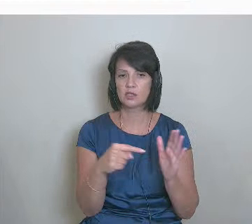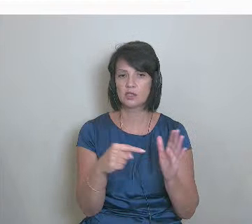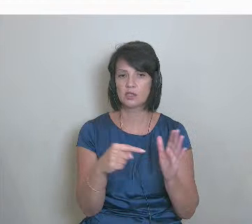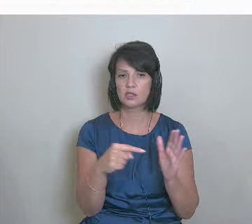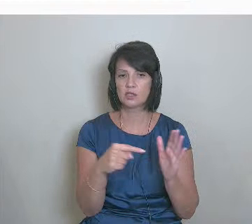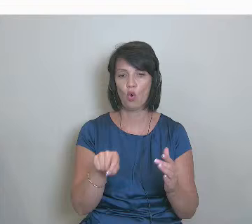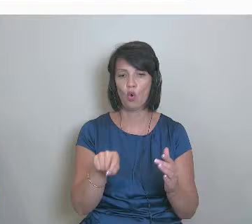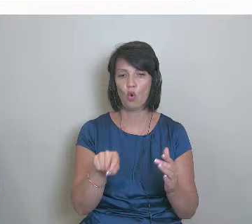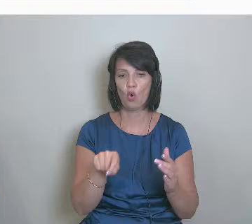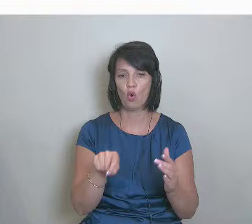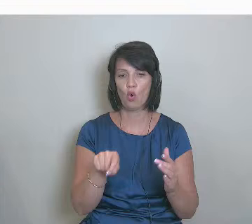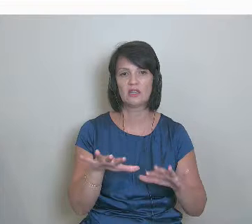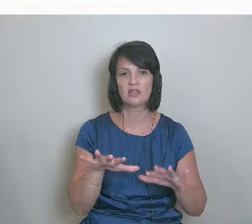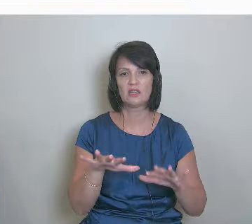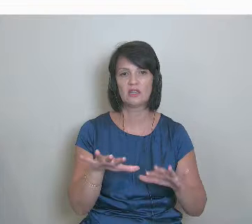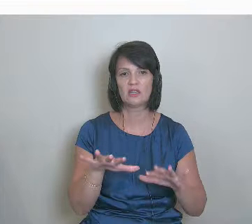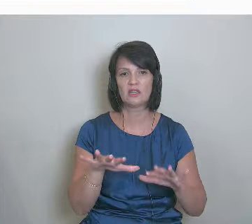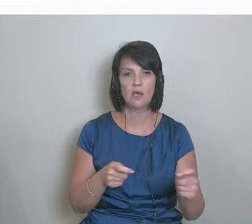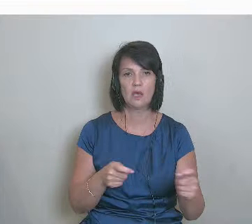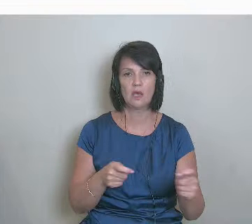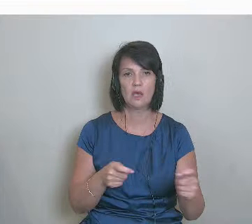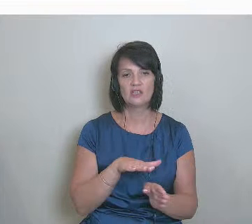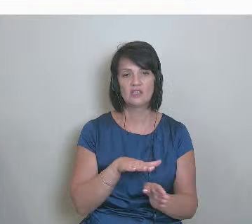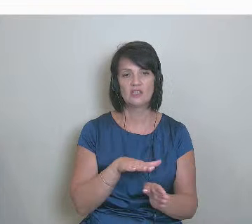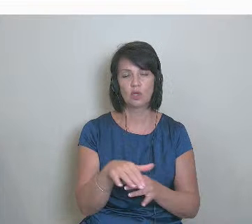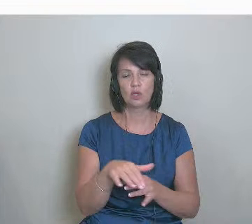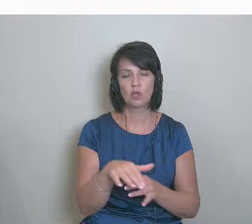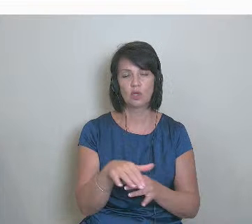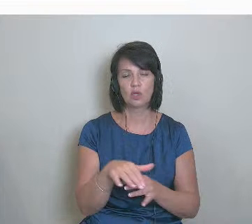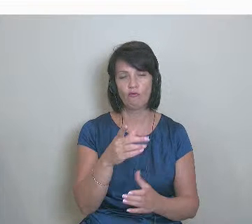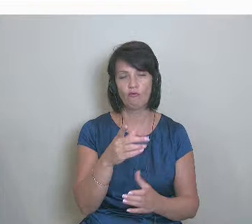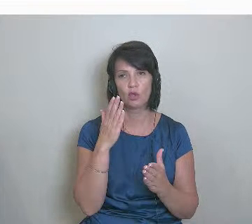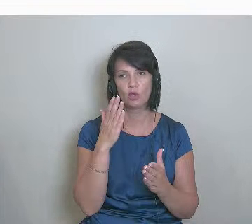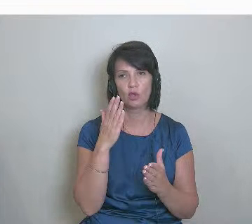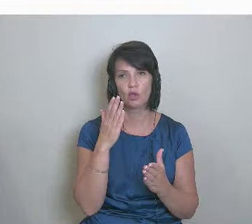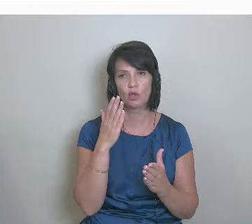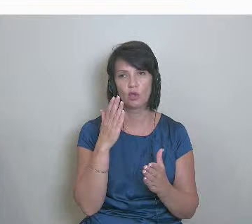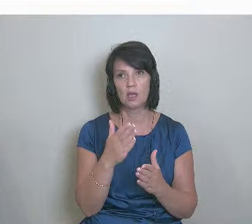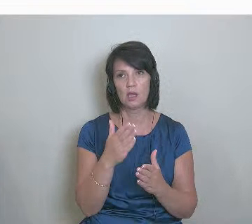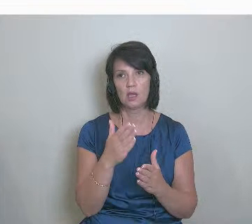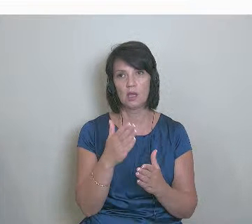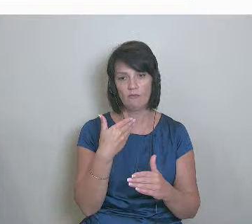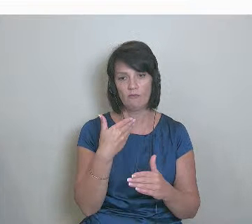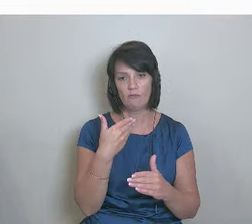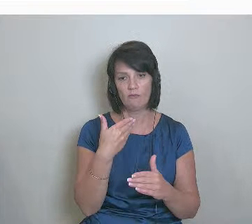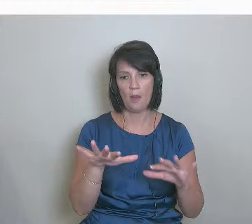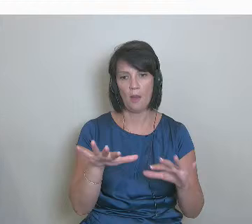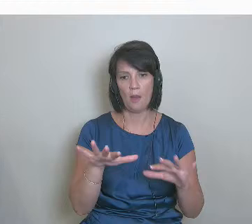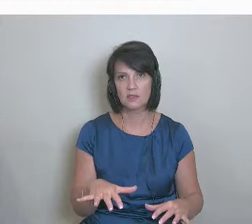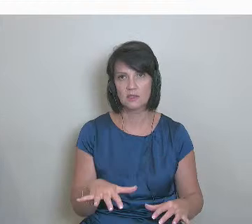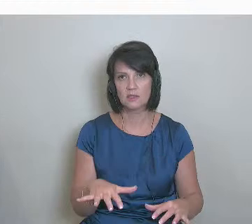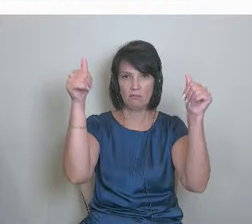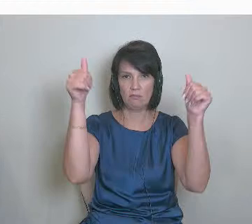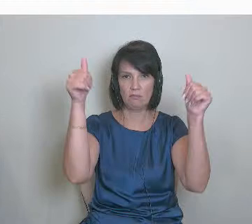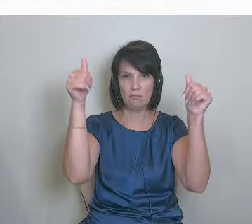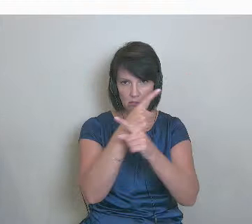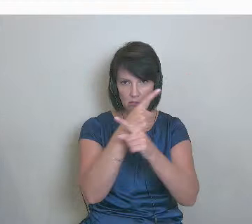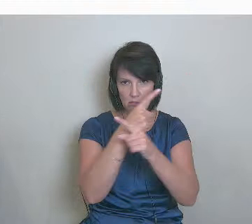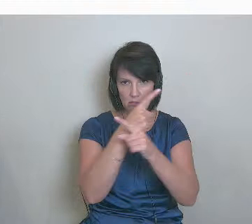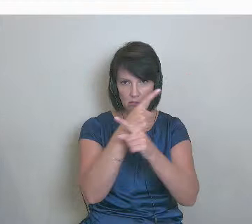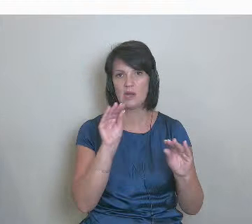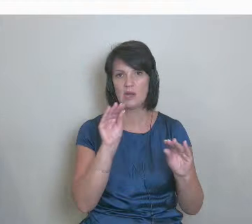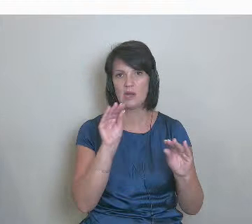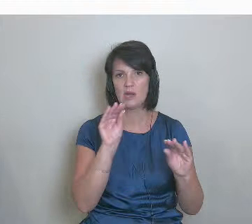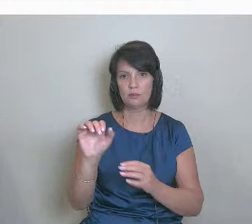of the Article 153, local government authorities, together with the executive authorities, actually